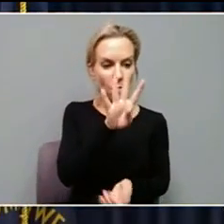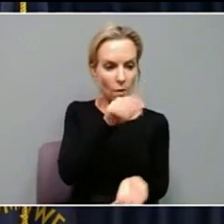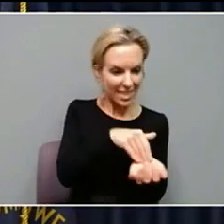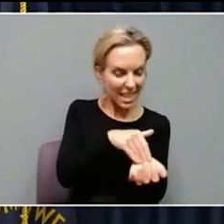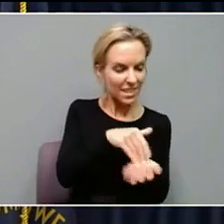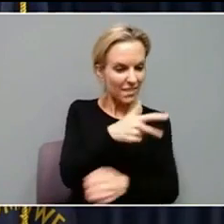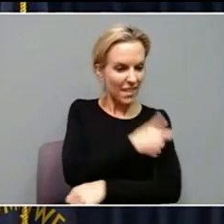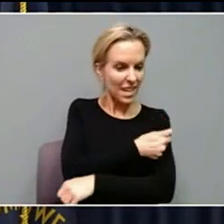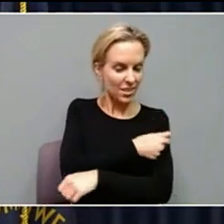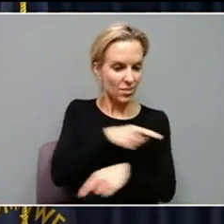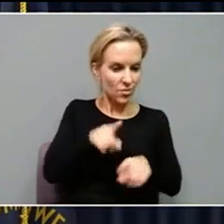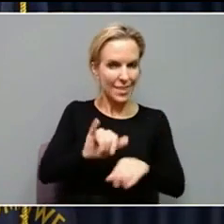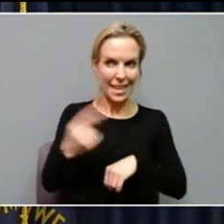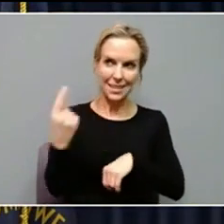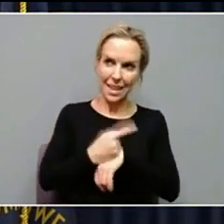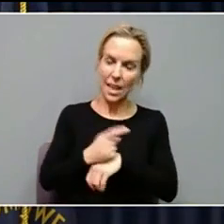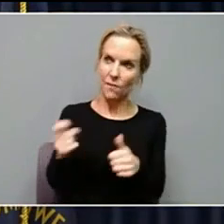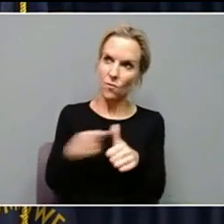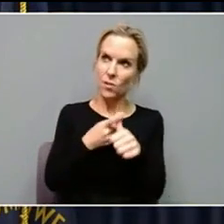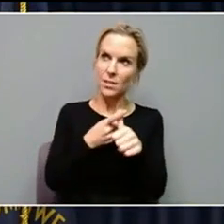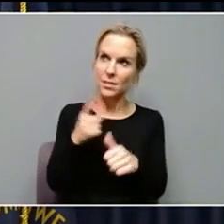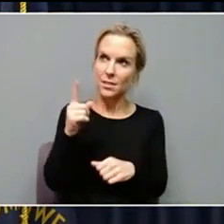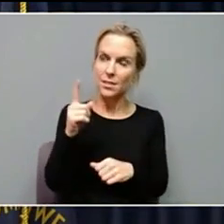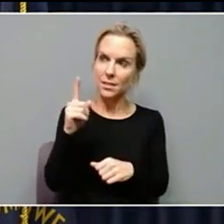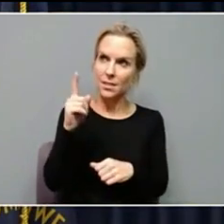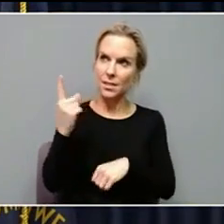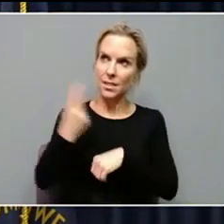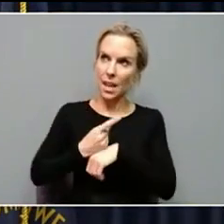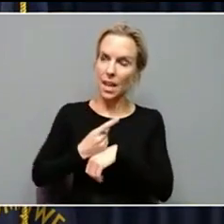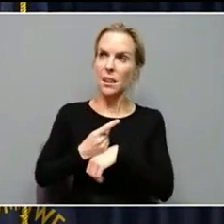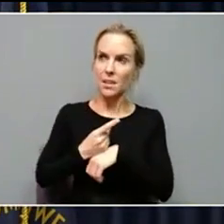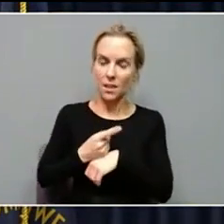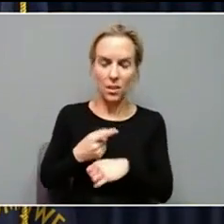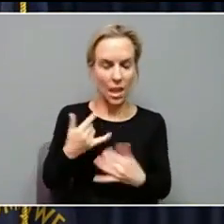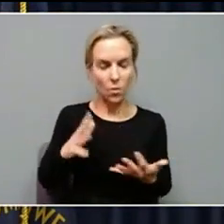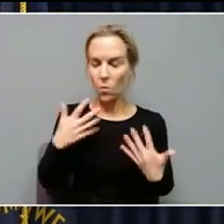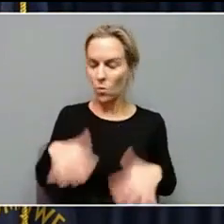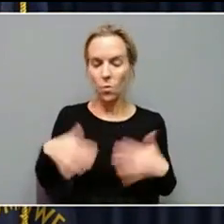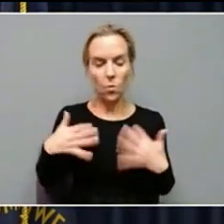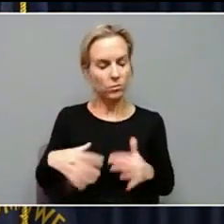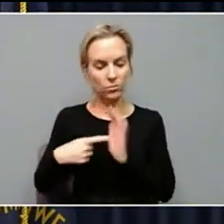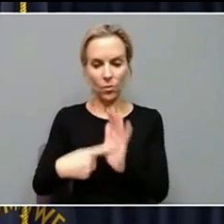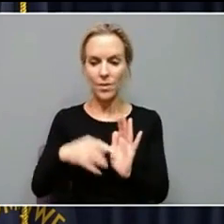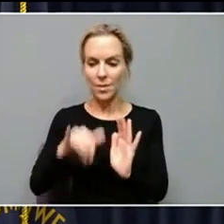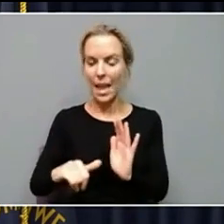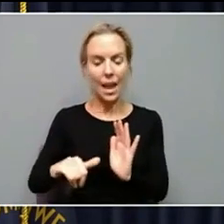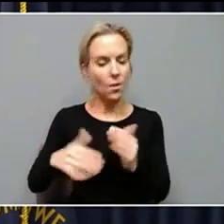remember it was inverted in that way. Today,